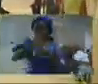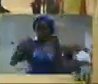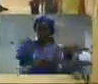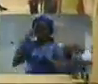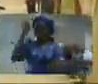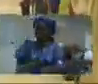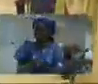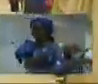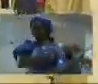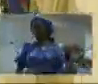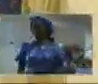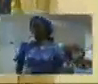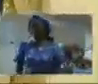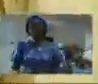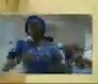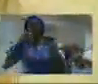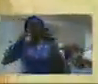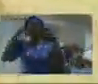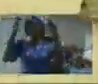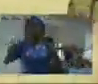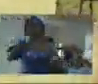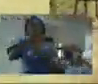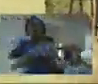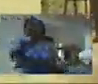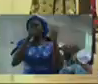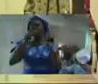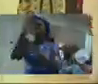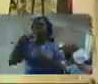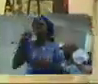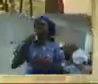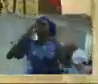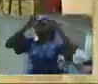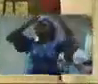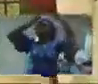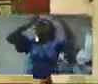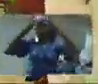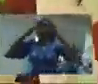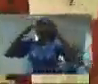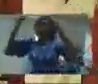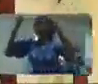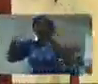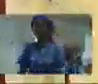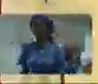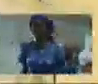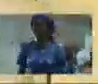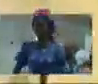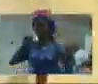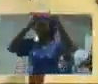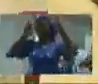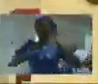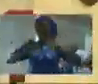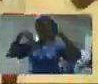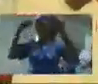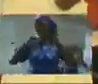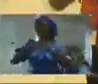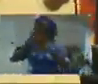Lift your hand to the Almighty God and say, Father, I just want to bless your name. I want to give you all glory.